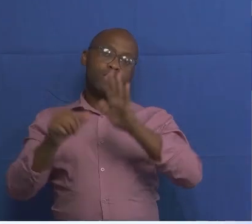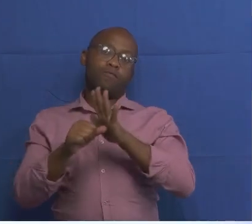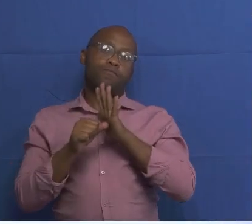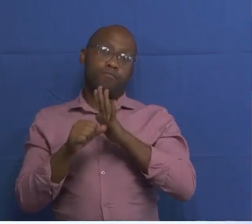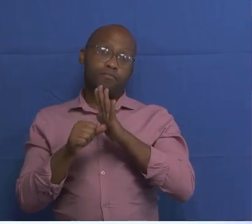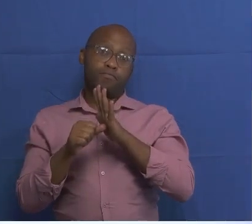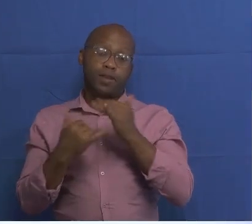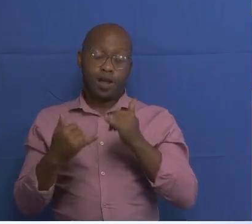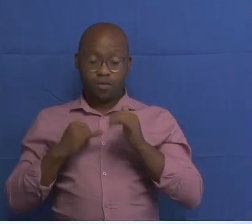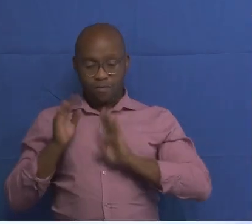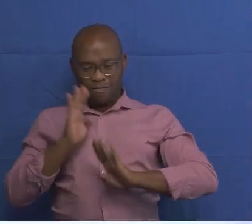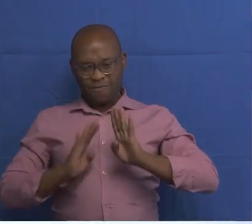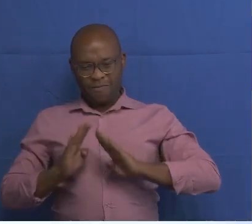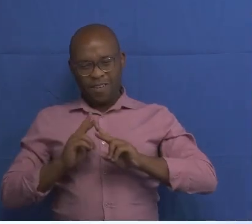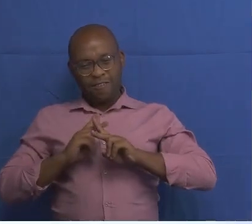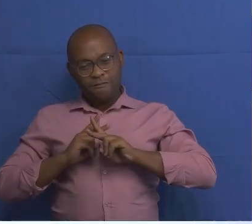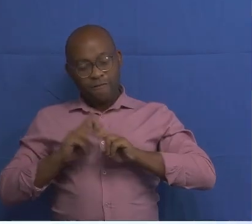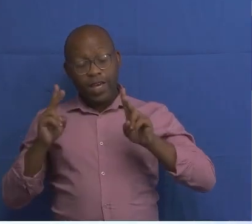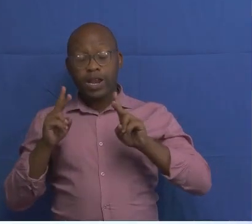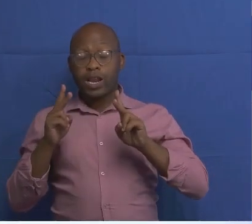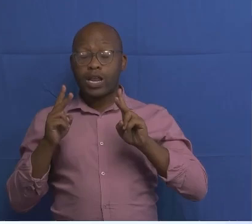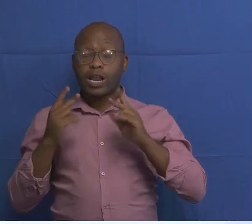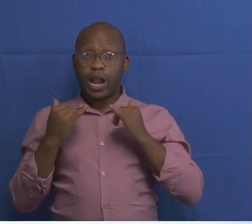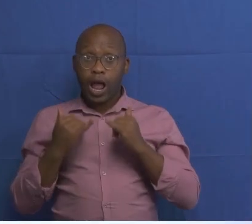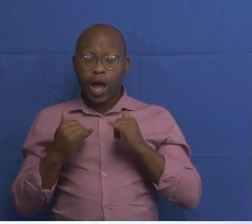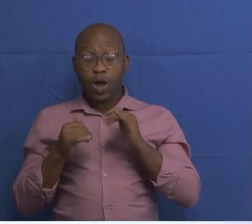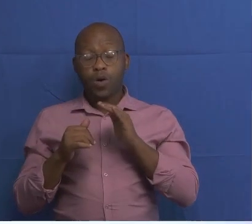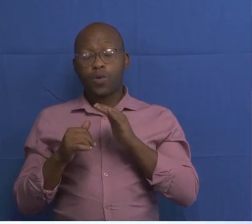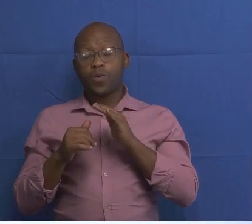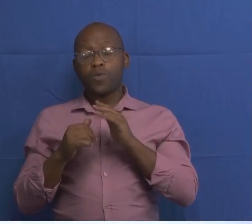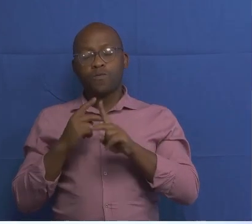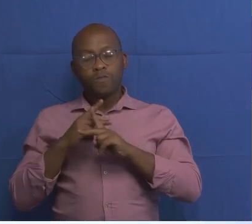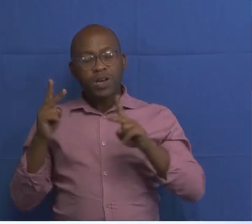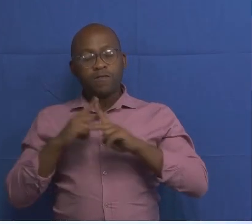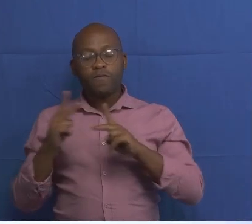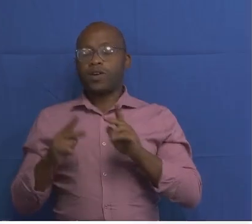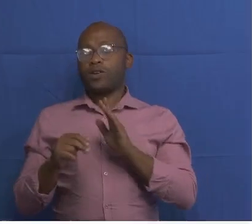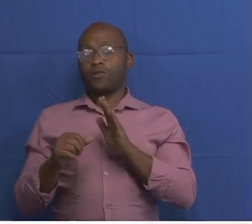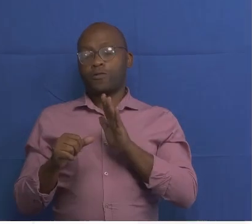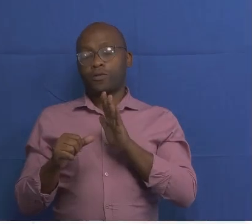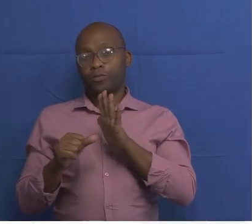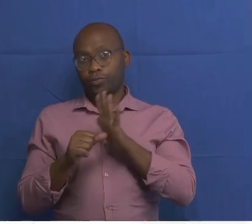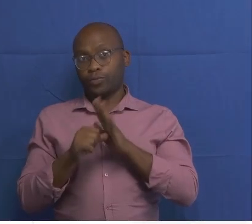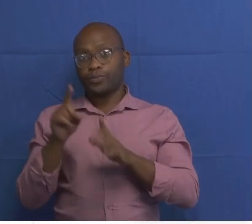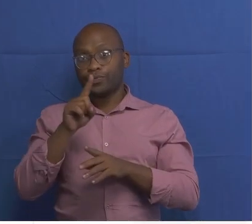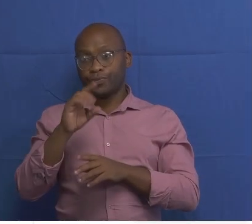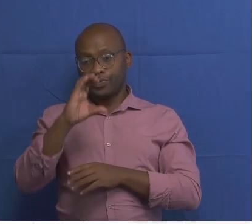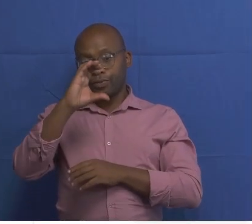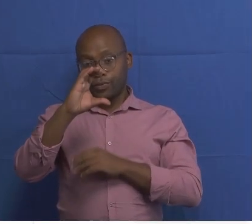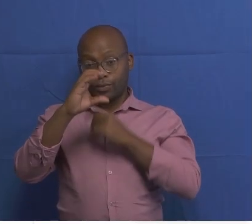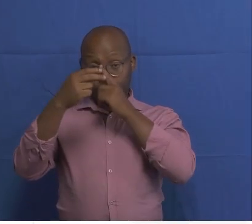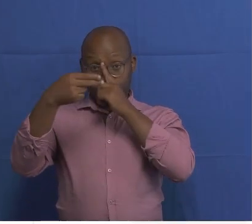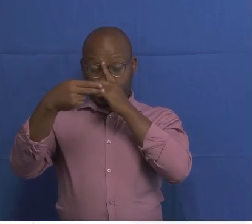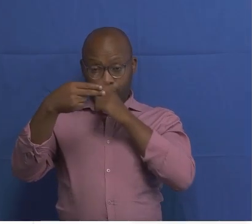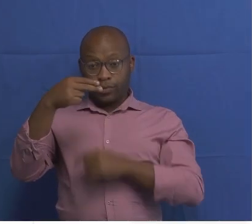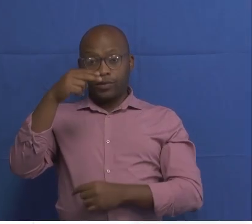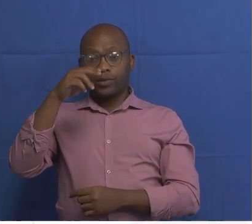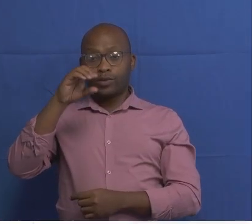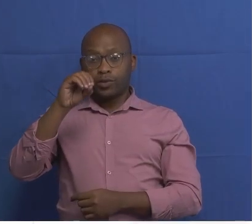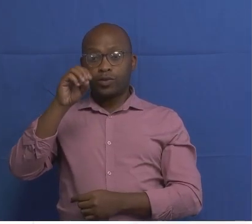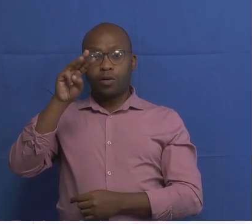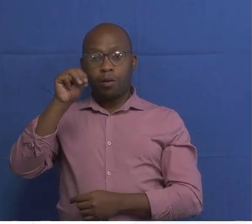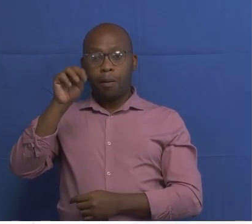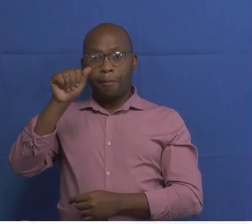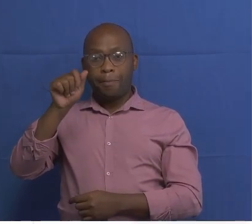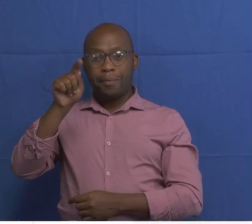to understand is chromatin. Now, chromatin is not new to us because you have learned about chromatin